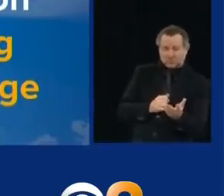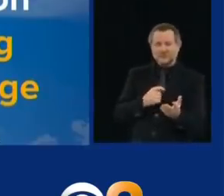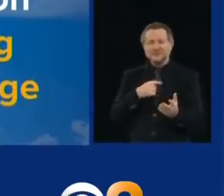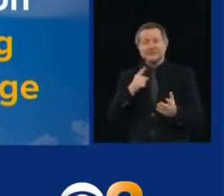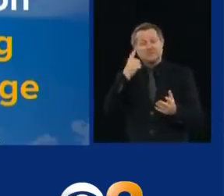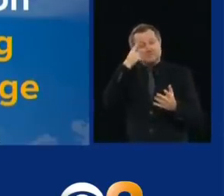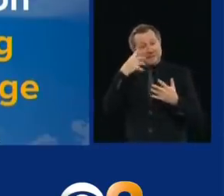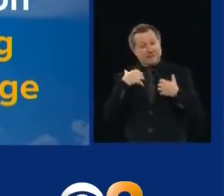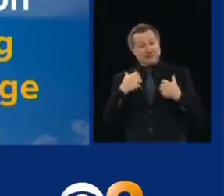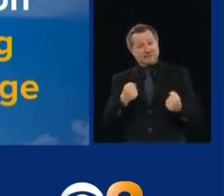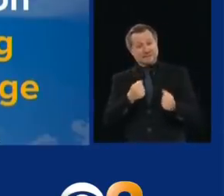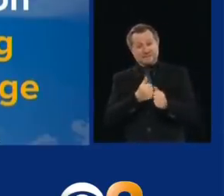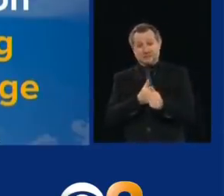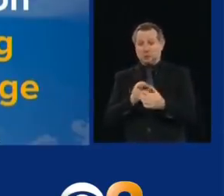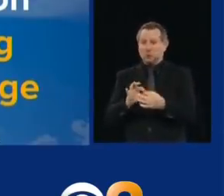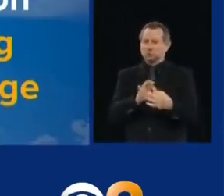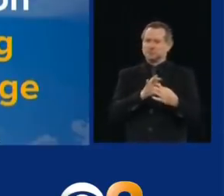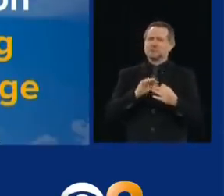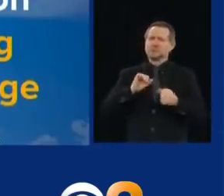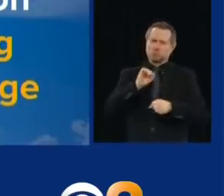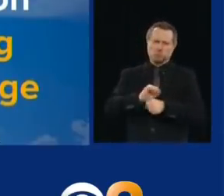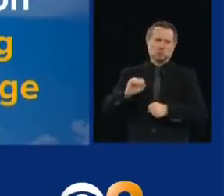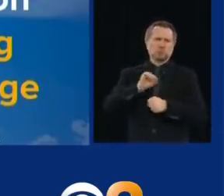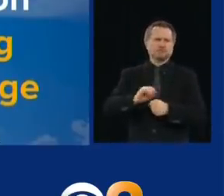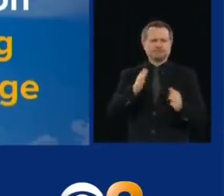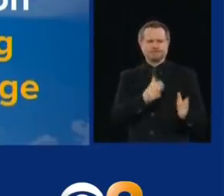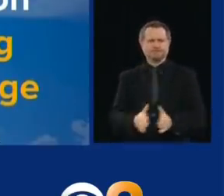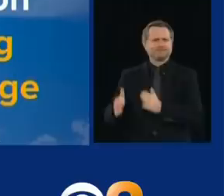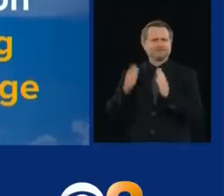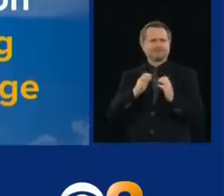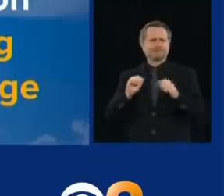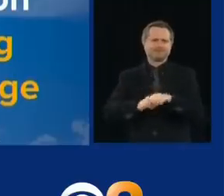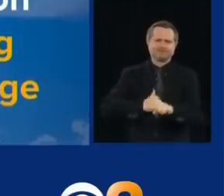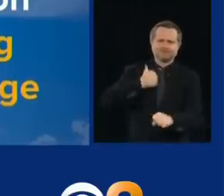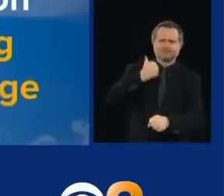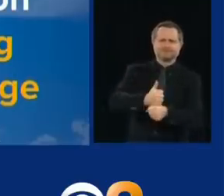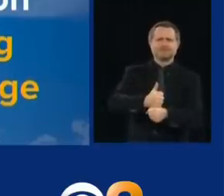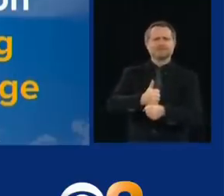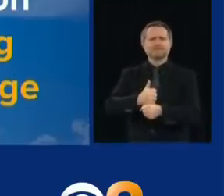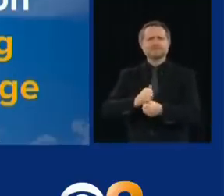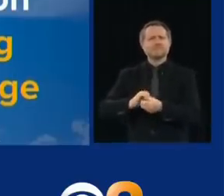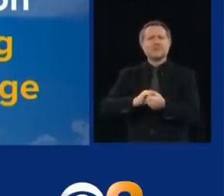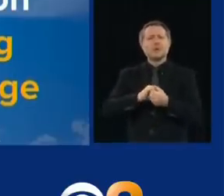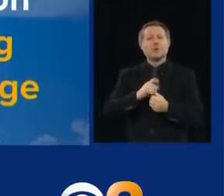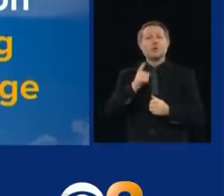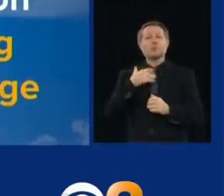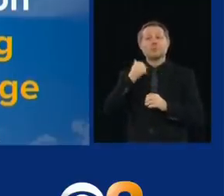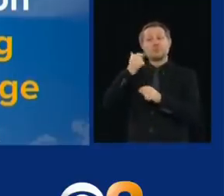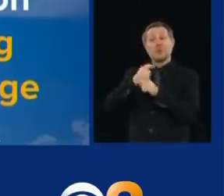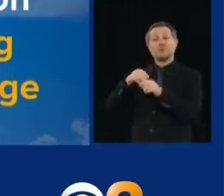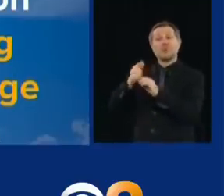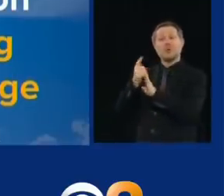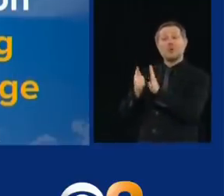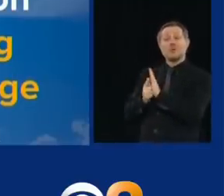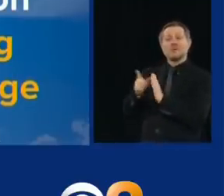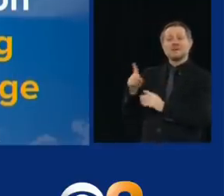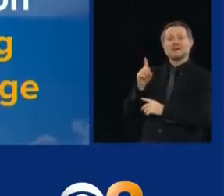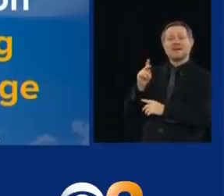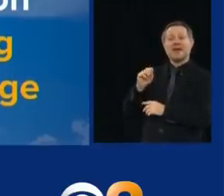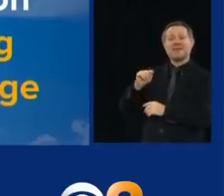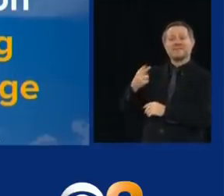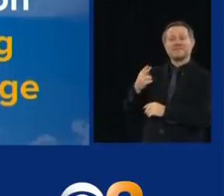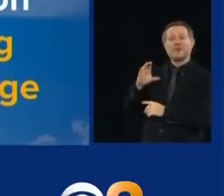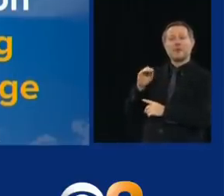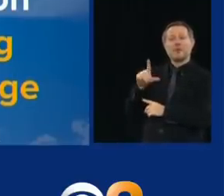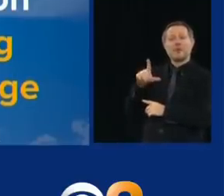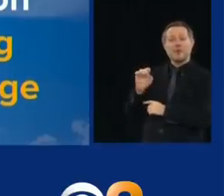Coalition is working on a project. My brother-in-law, Kenneth Cole, his daughter, my niece, Katie Cole, who